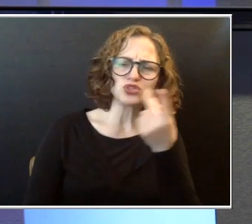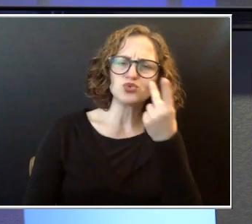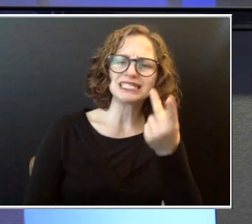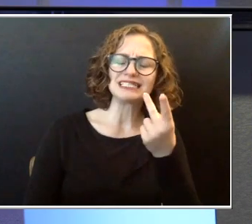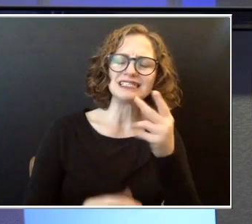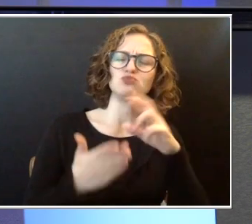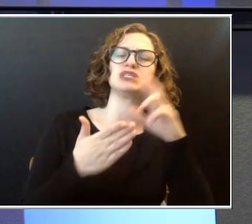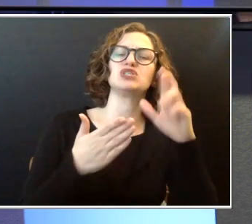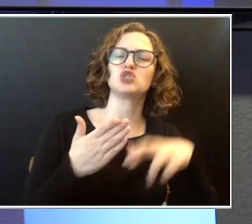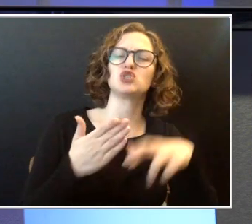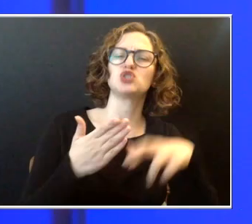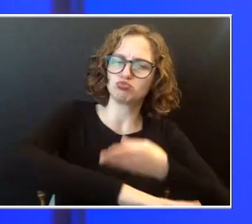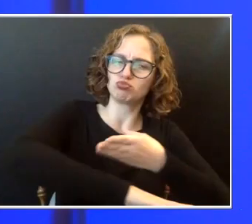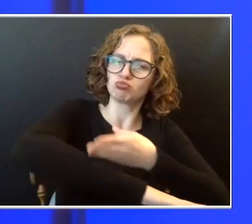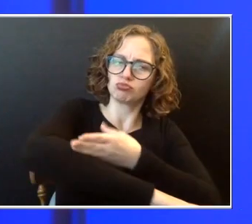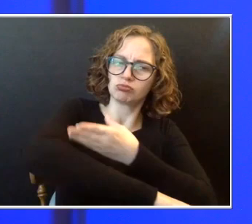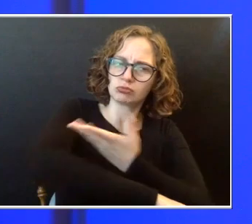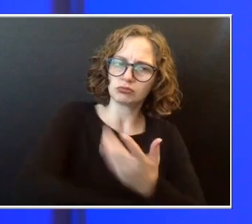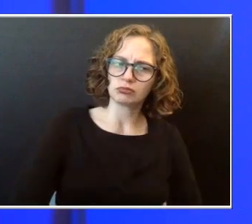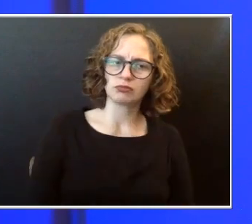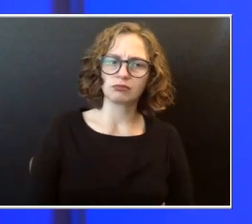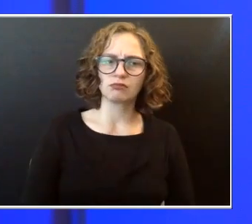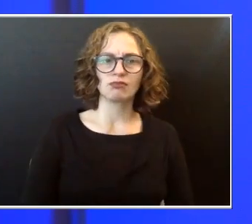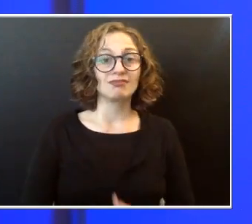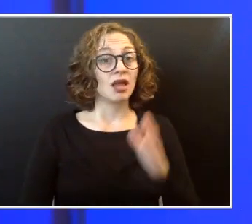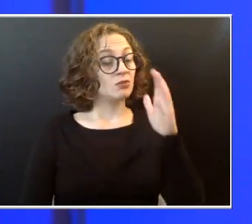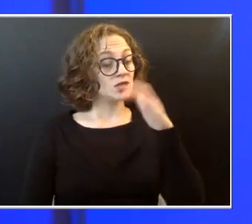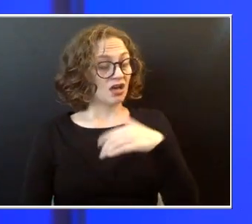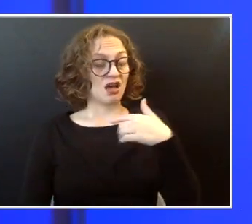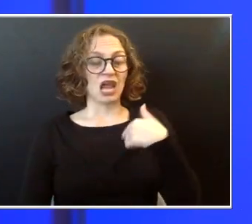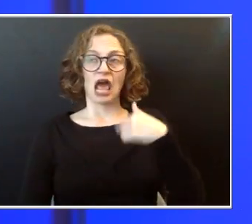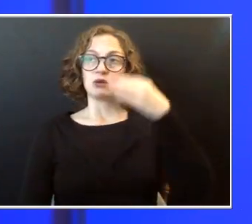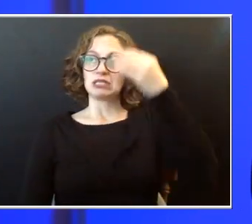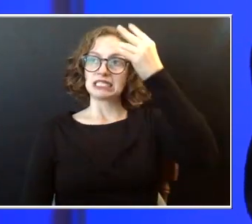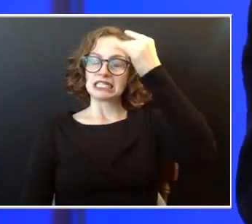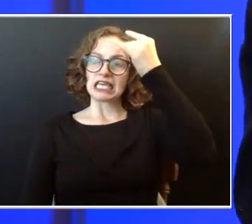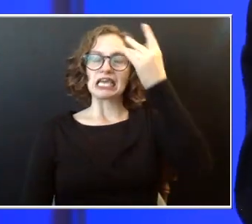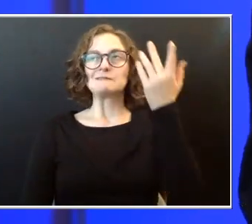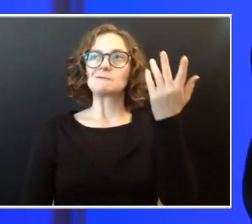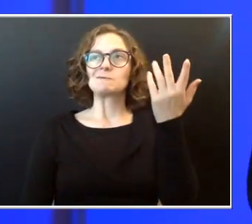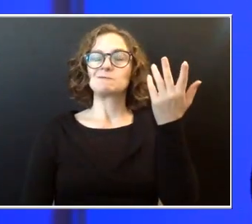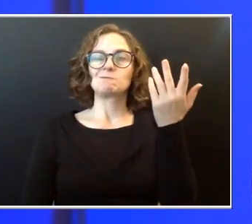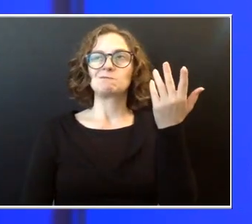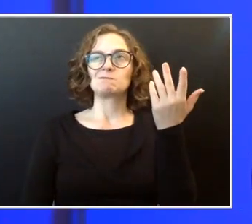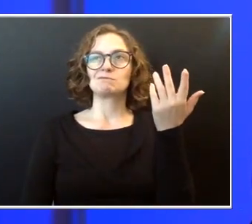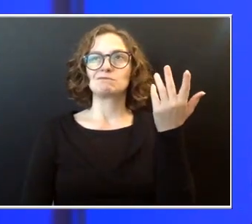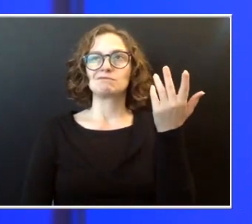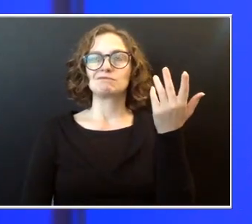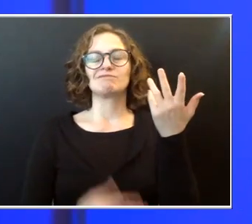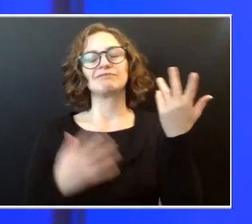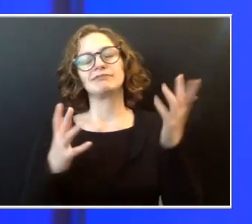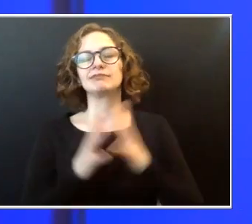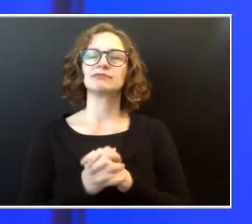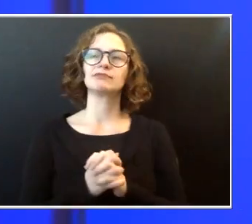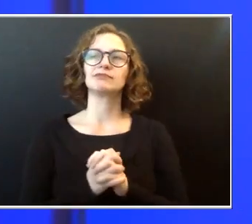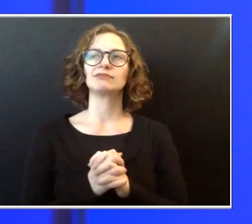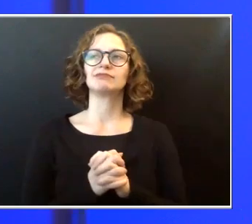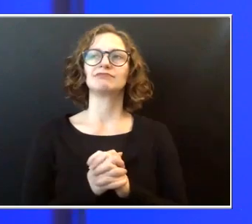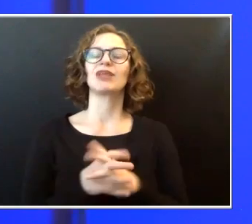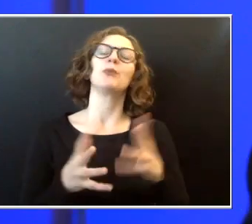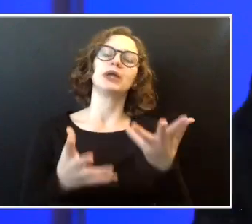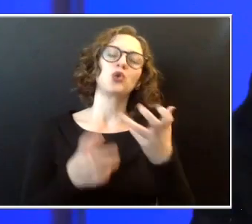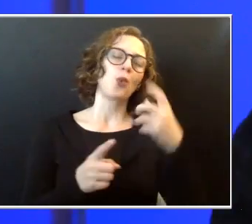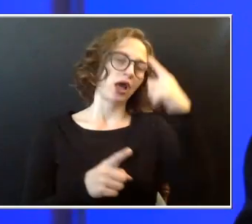I thought I was thinking things, and you're wanting to be positive and have